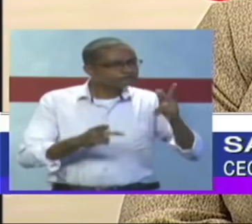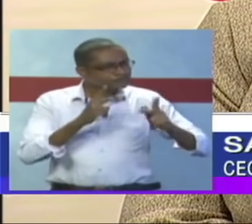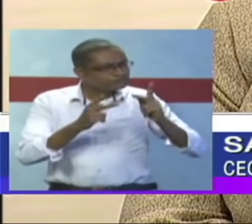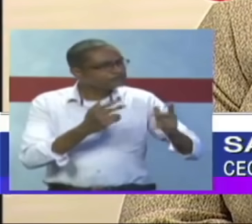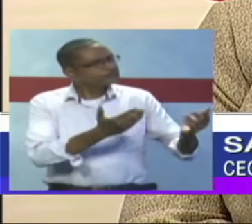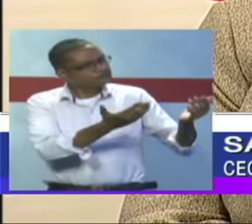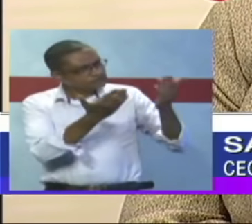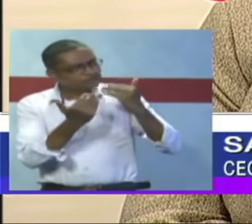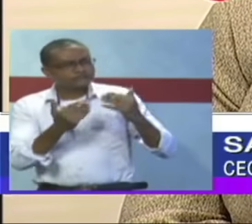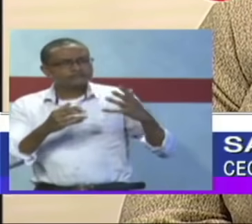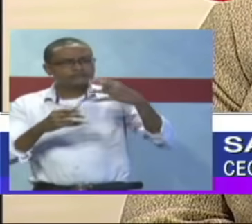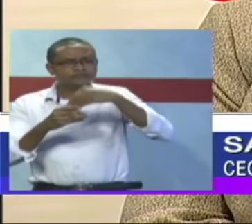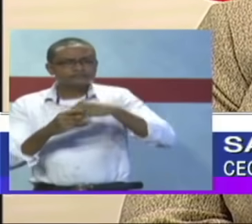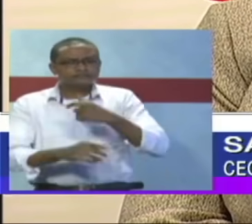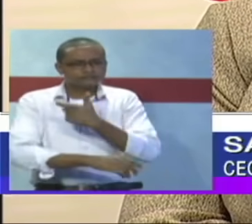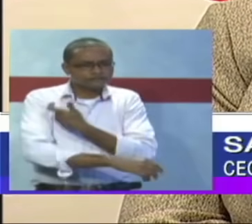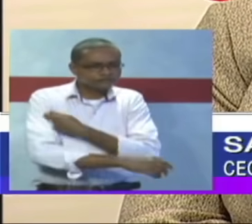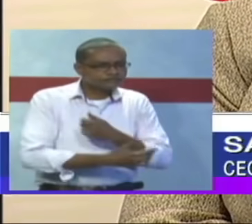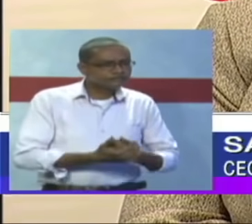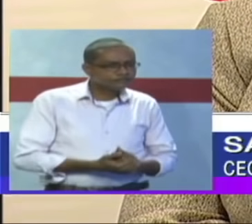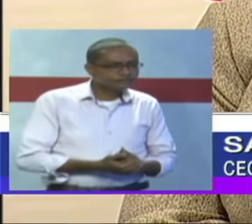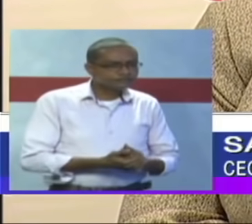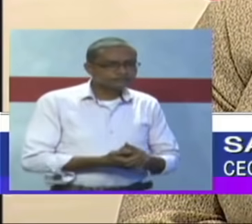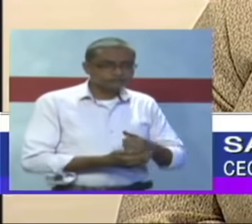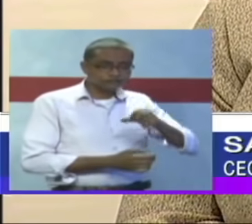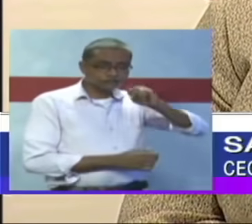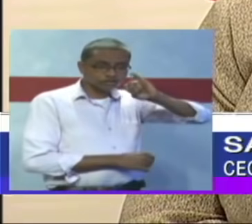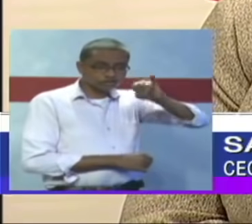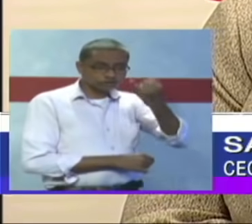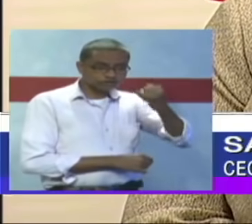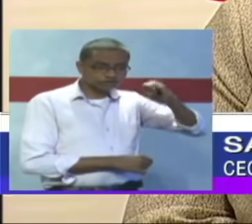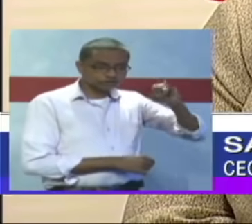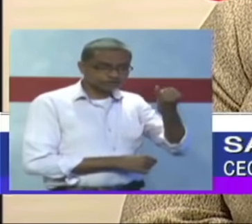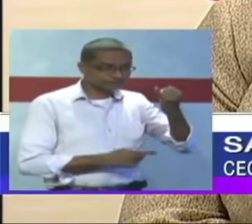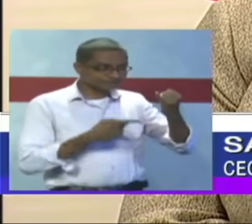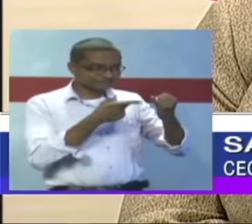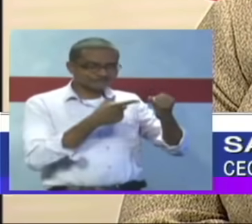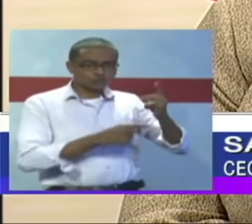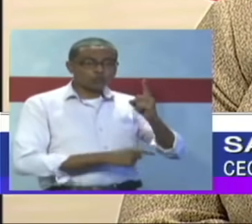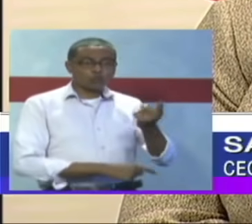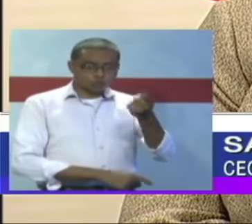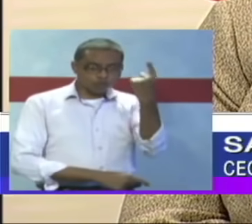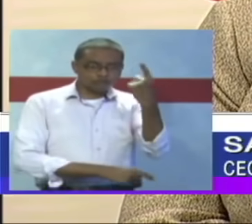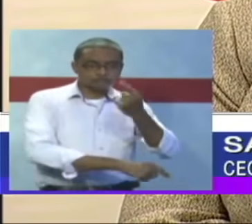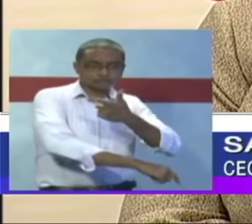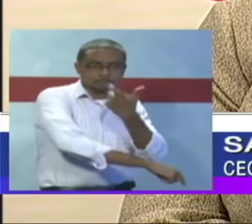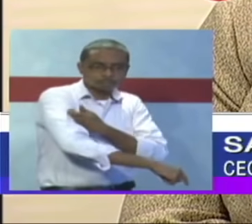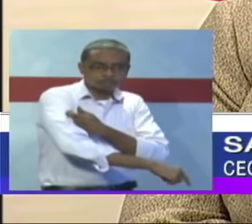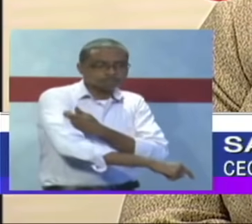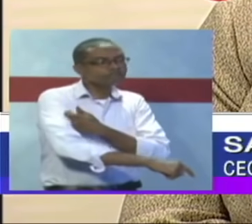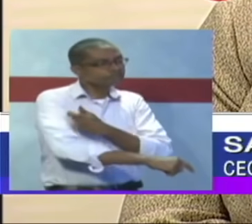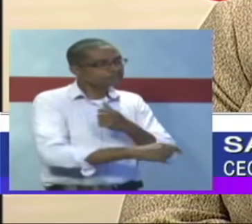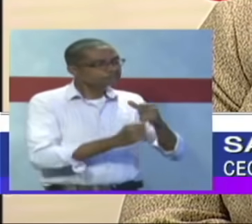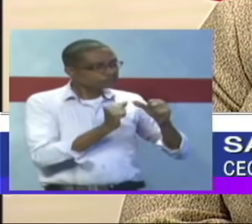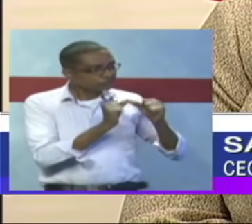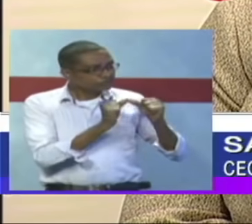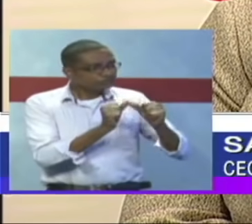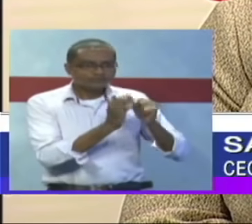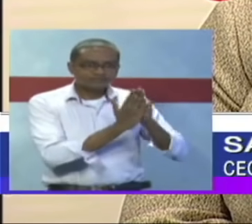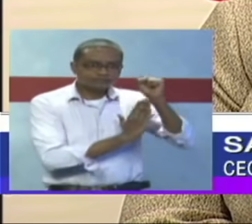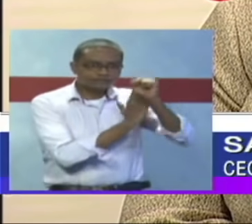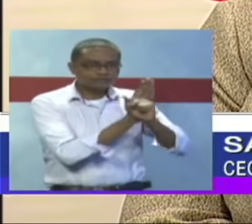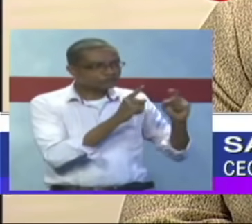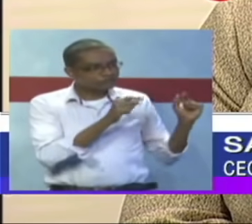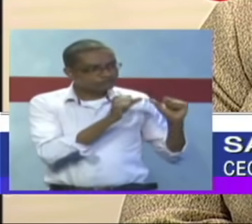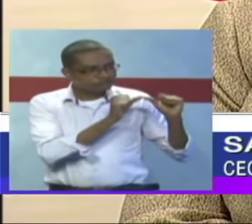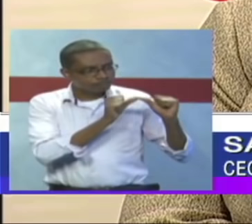vaccines. The daily administration of the Johnson & Johnson, which is the one-shot vaccine, has been consistent from September to